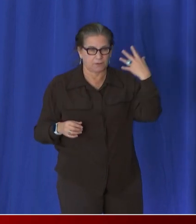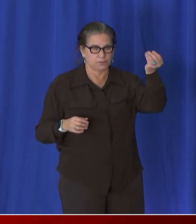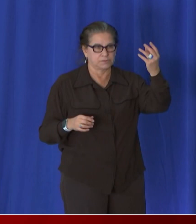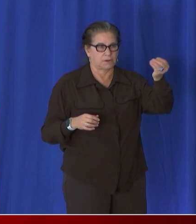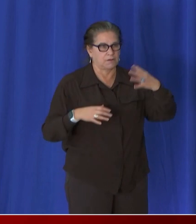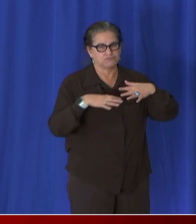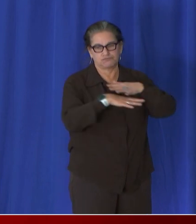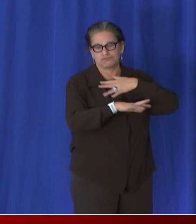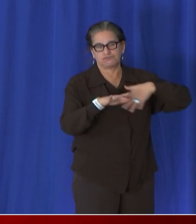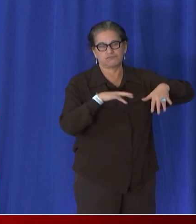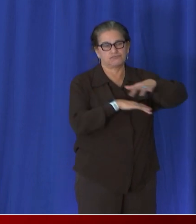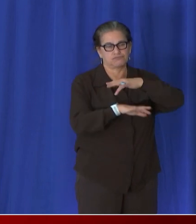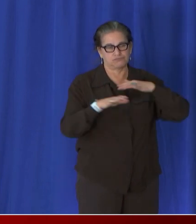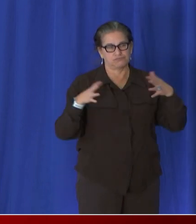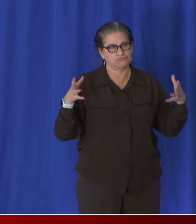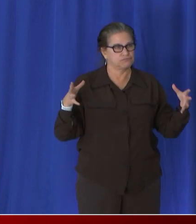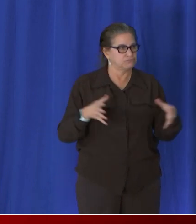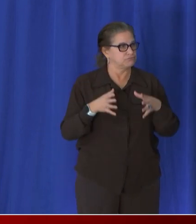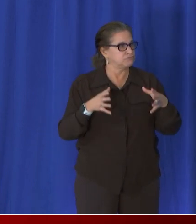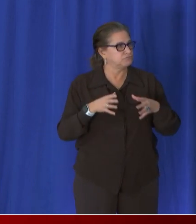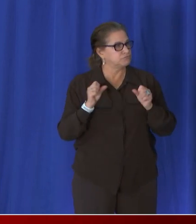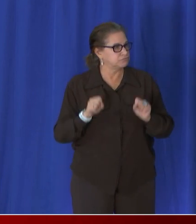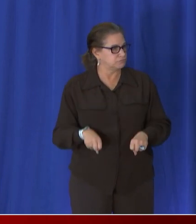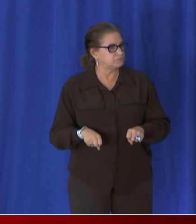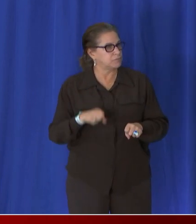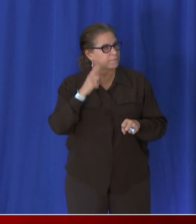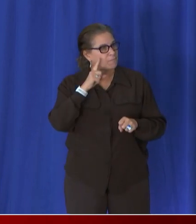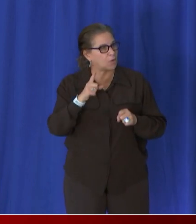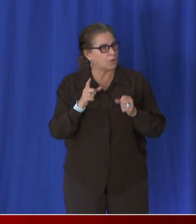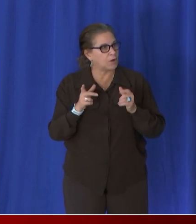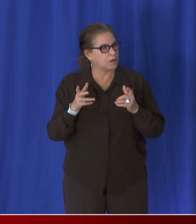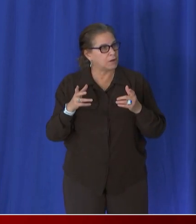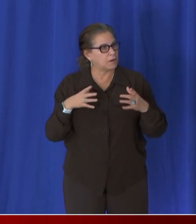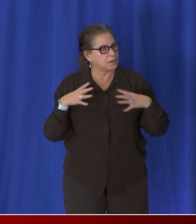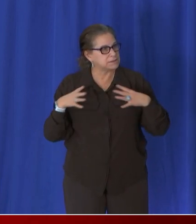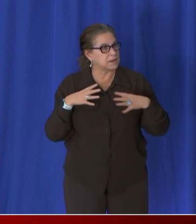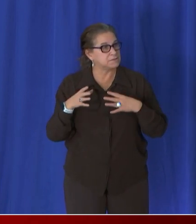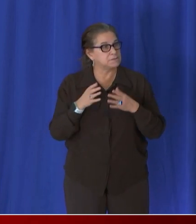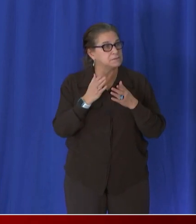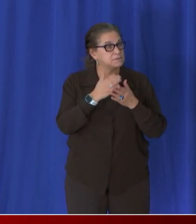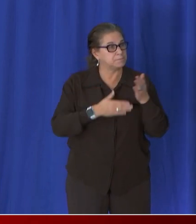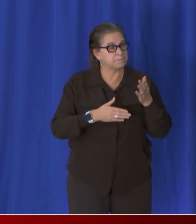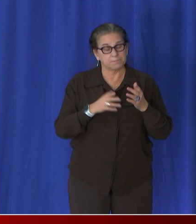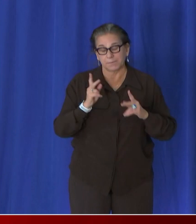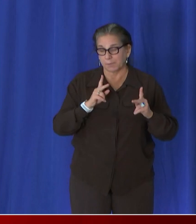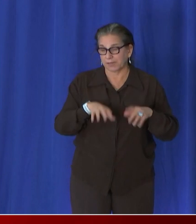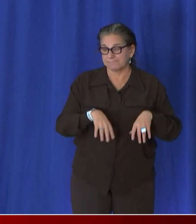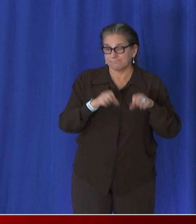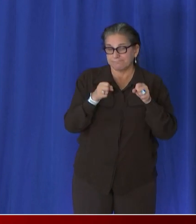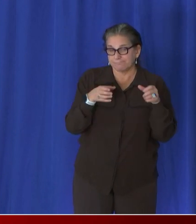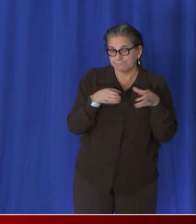you, and report your status if you're using one of our at-home tests to